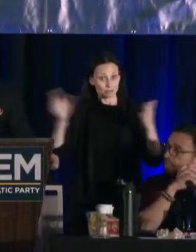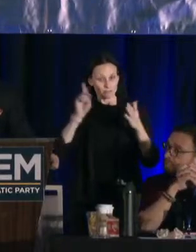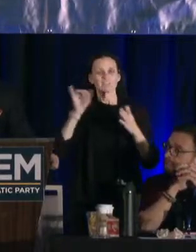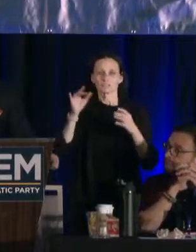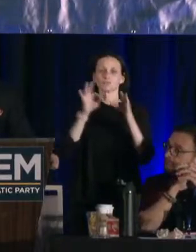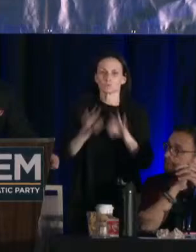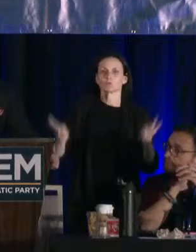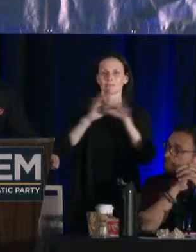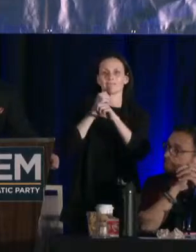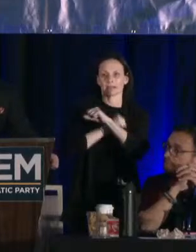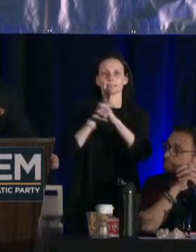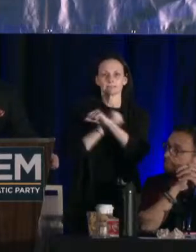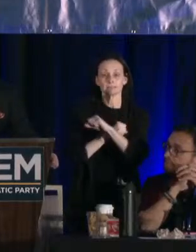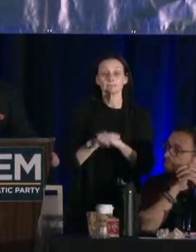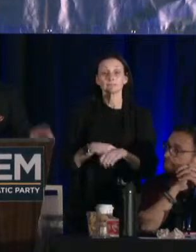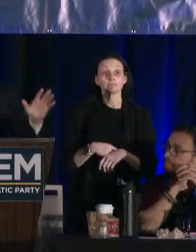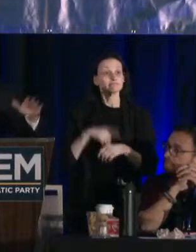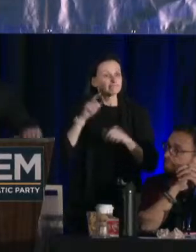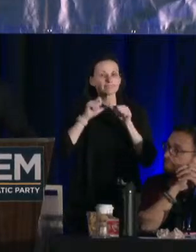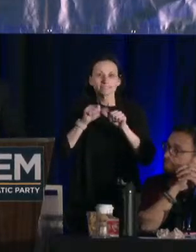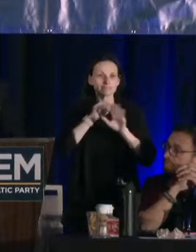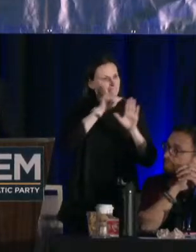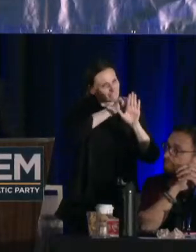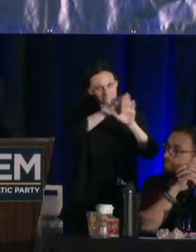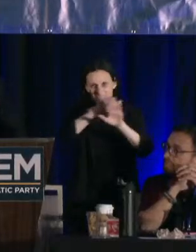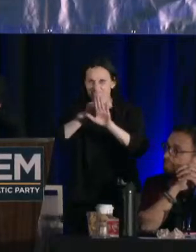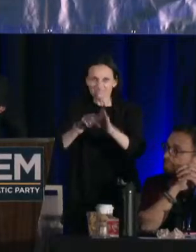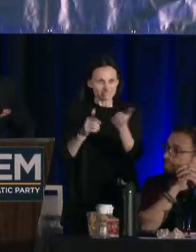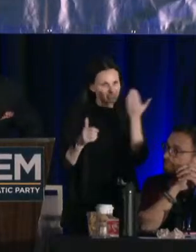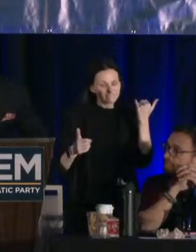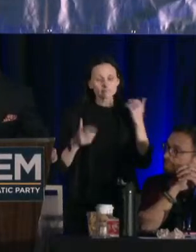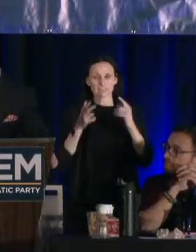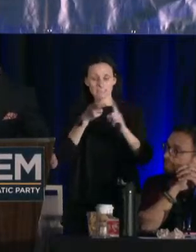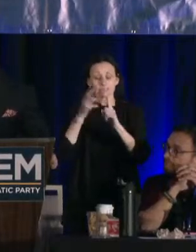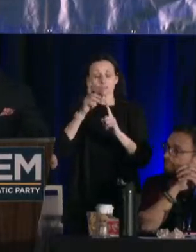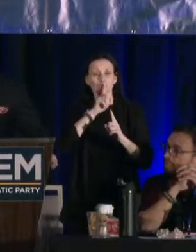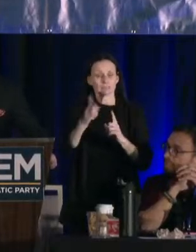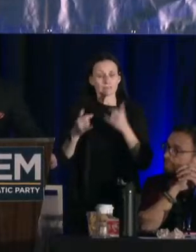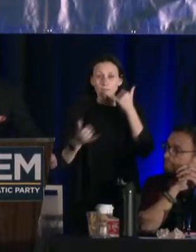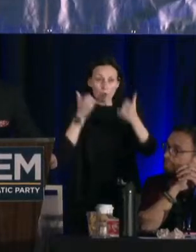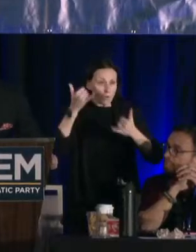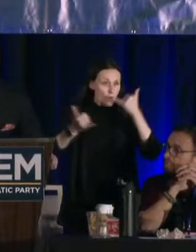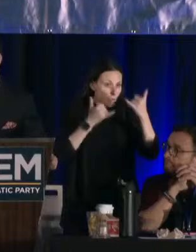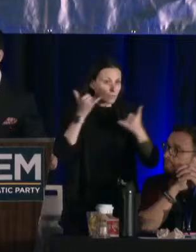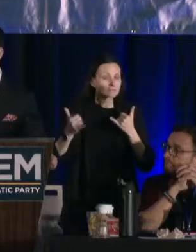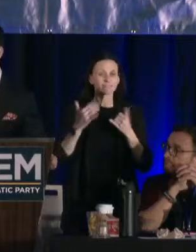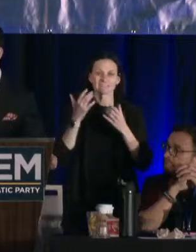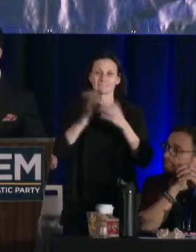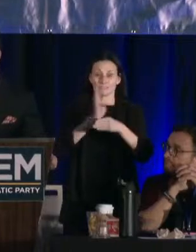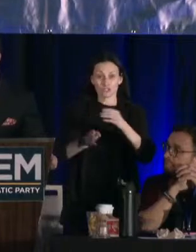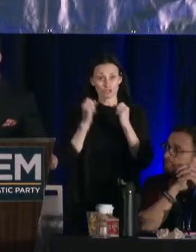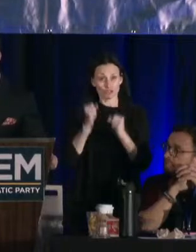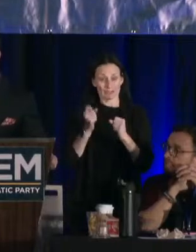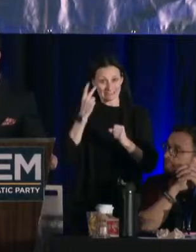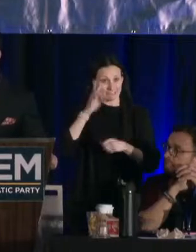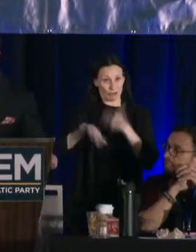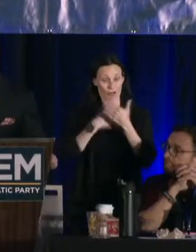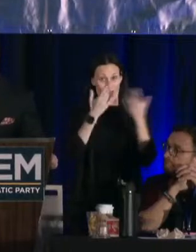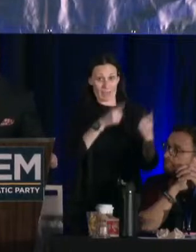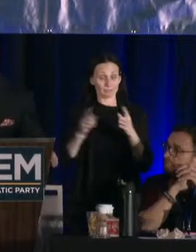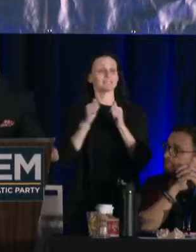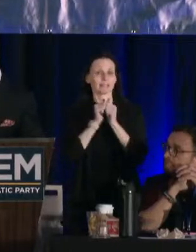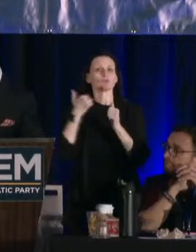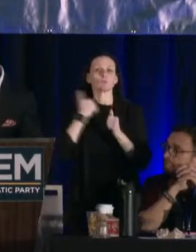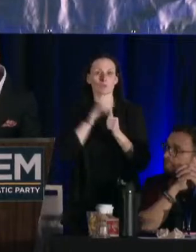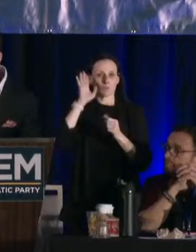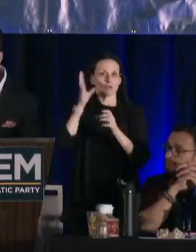for. So let's keep knocking on doors. Let's keep hitting the phones. Let's finish strong. Let's leave it all on the line. And together we